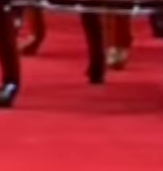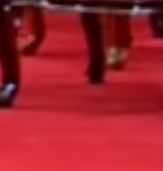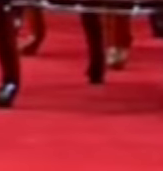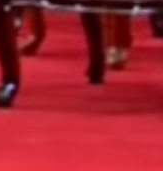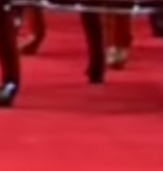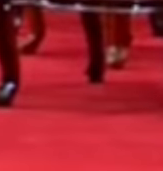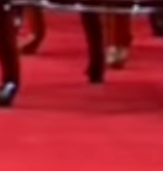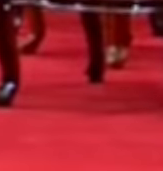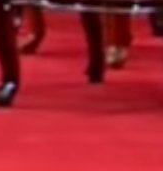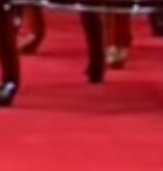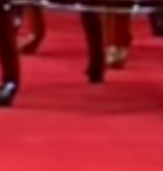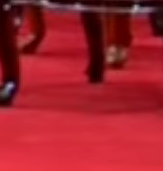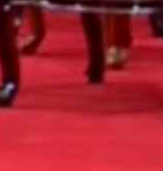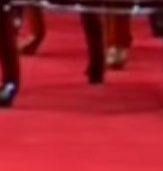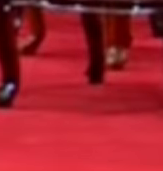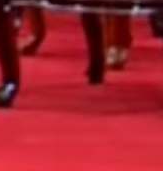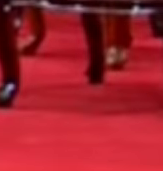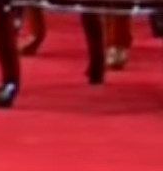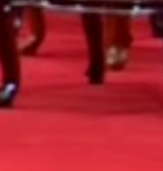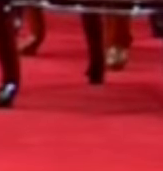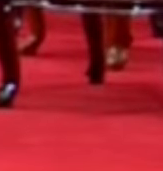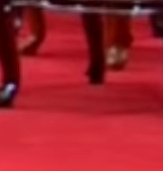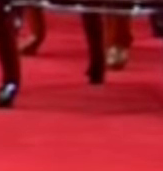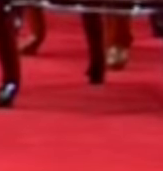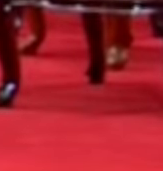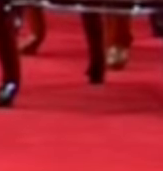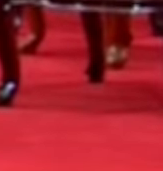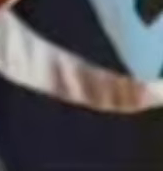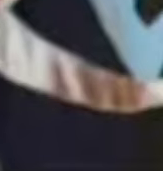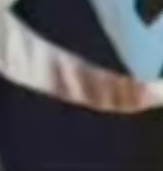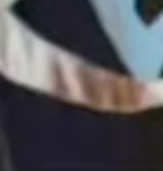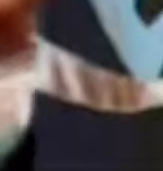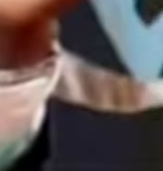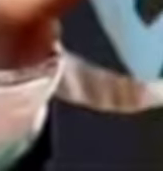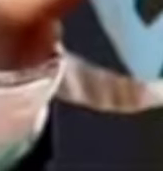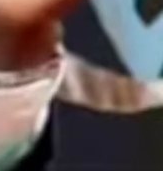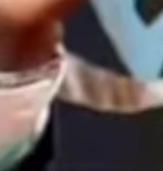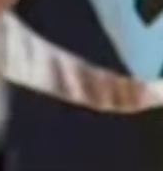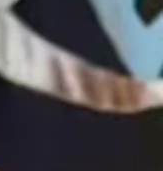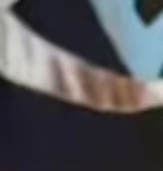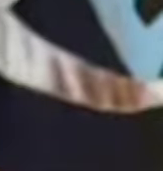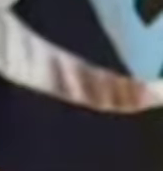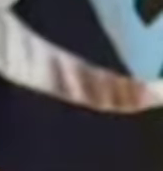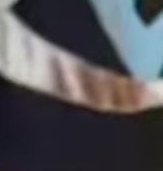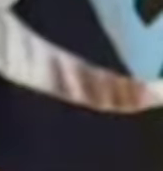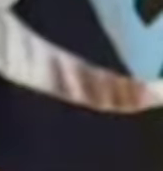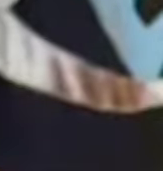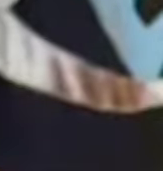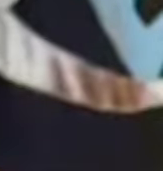No, what is the alternative? Just help me there. Yeah. Because there are only two things you can do. Either you raise money from